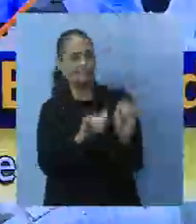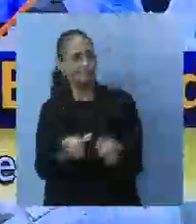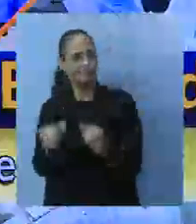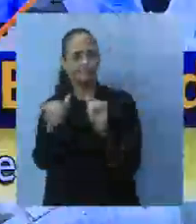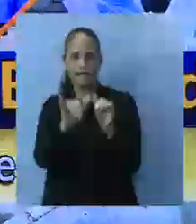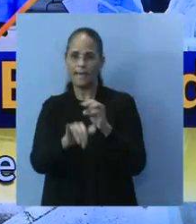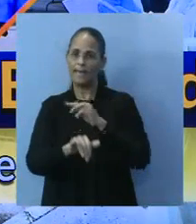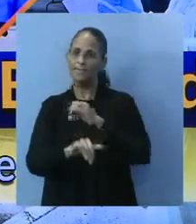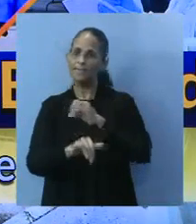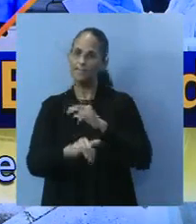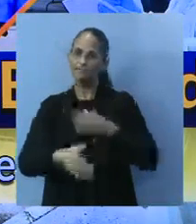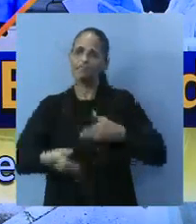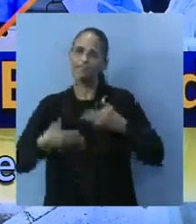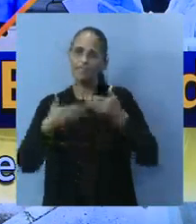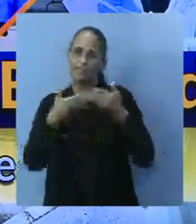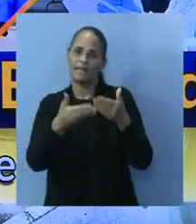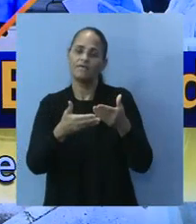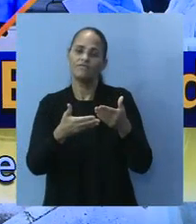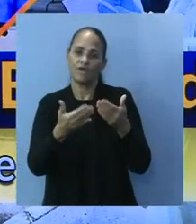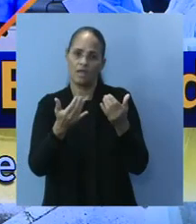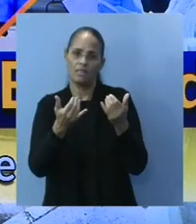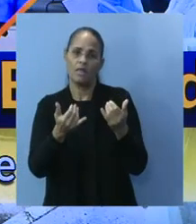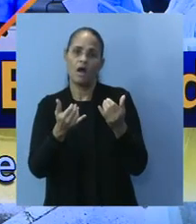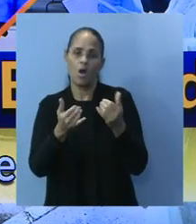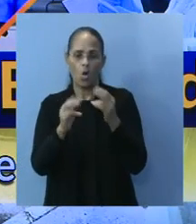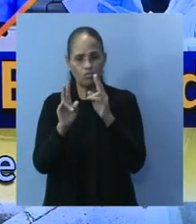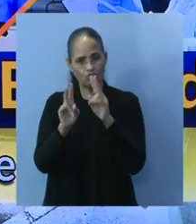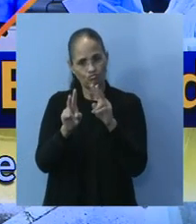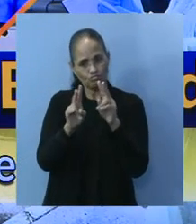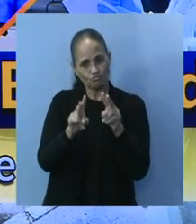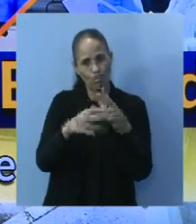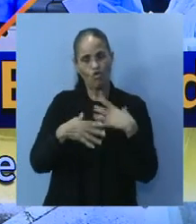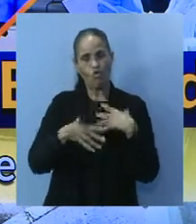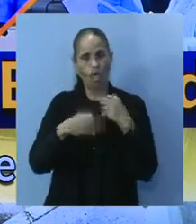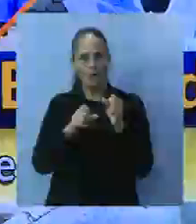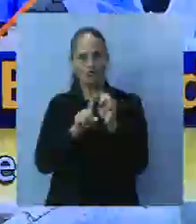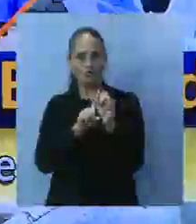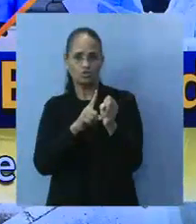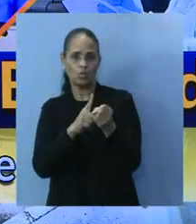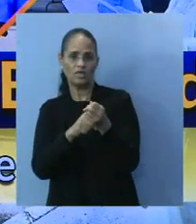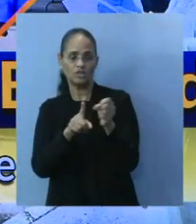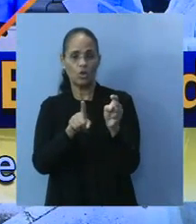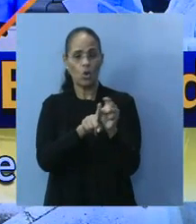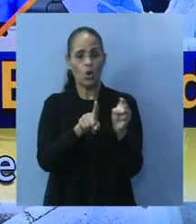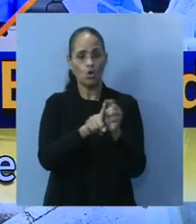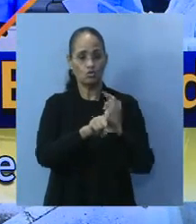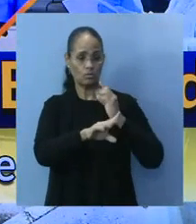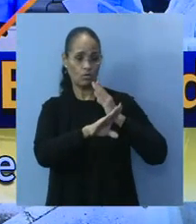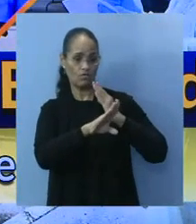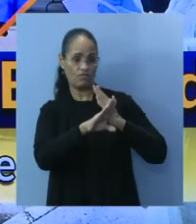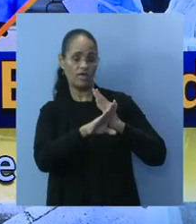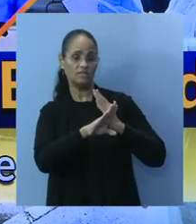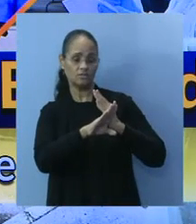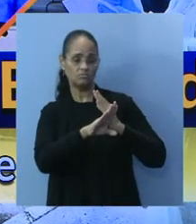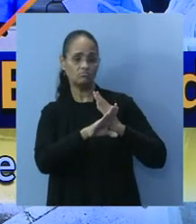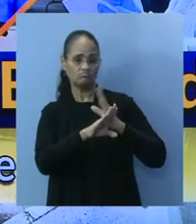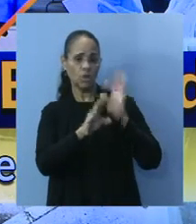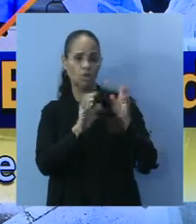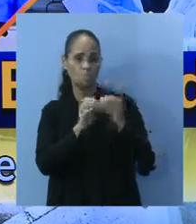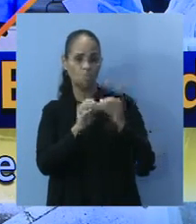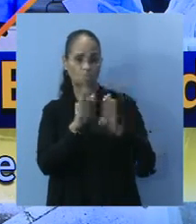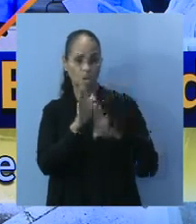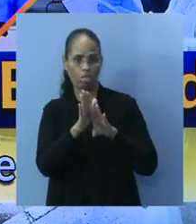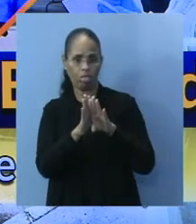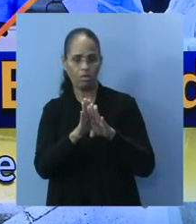that is delivering on the monitoring of the health situation and preventing future outbreaks. It